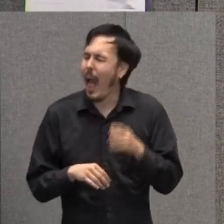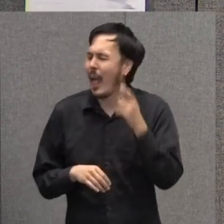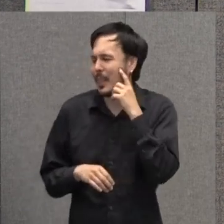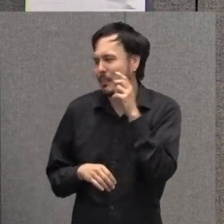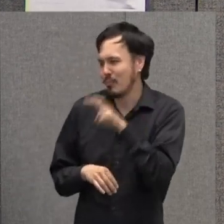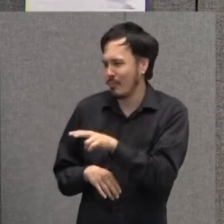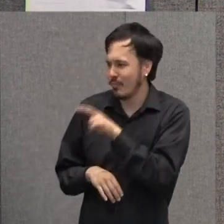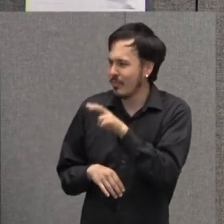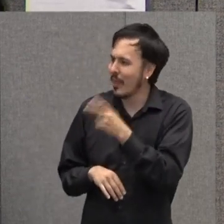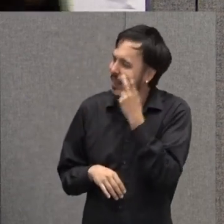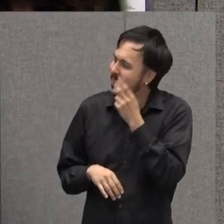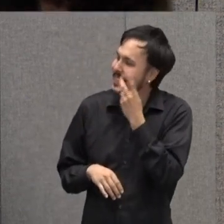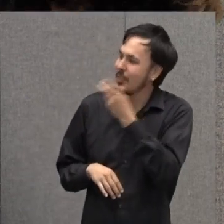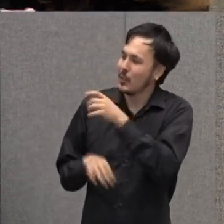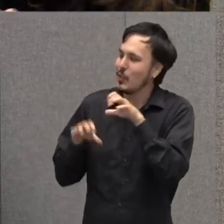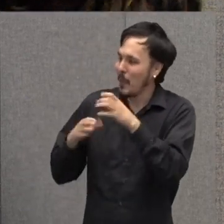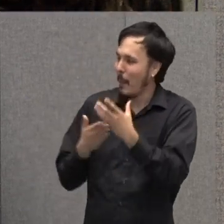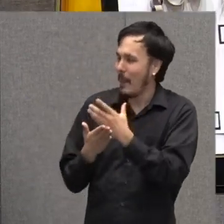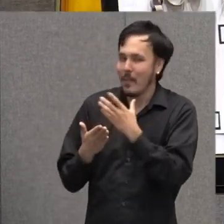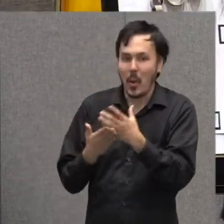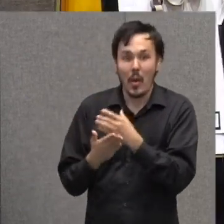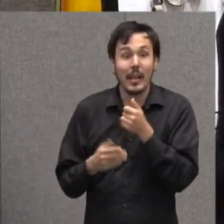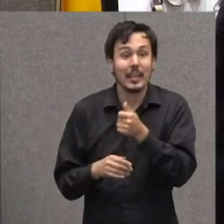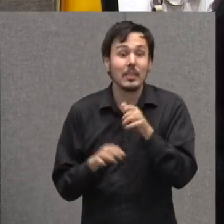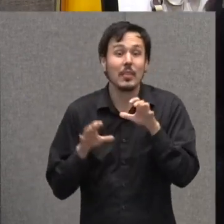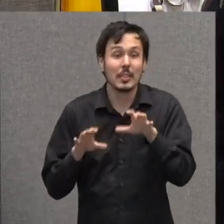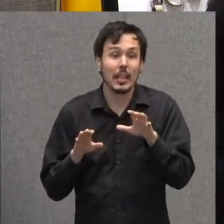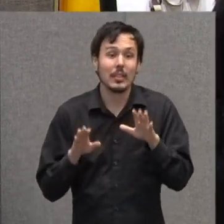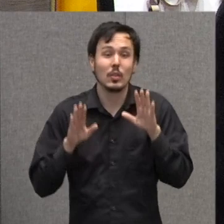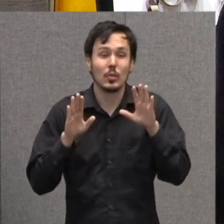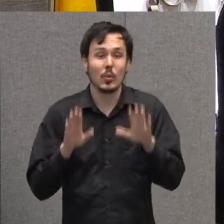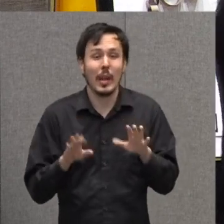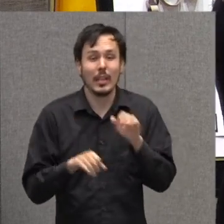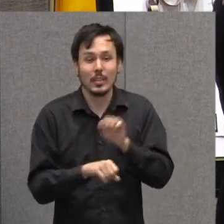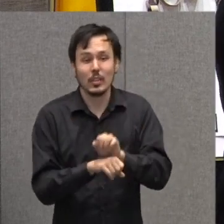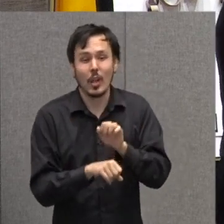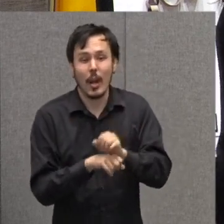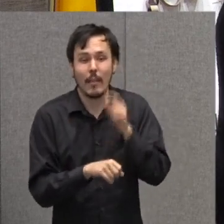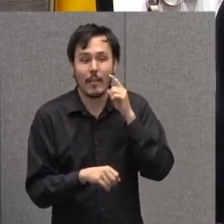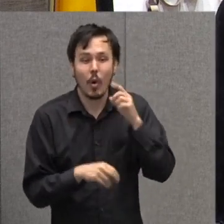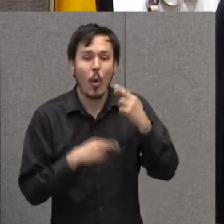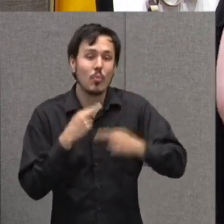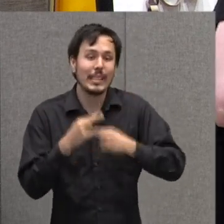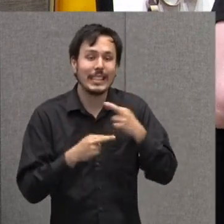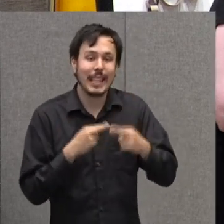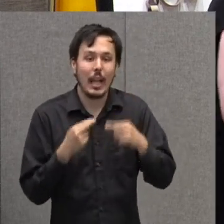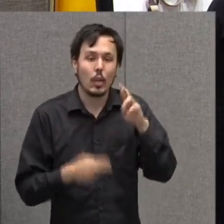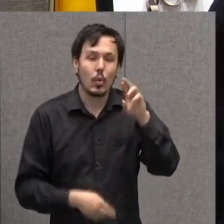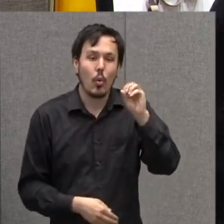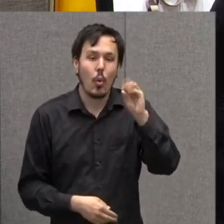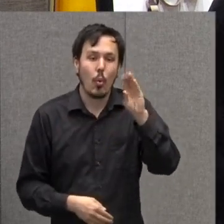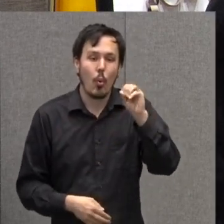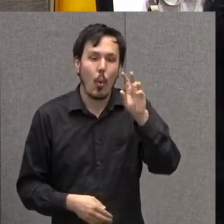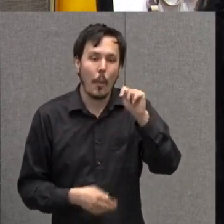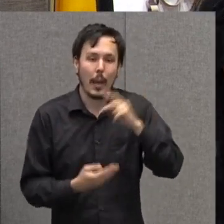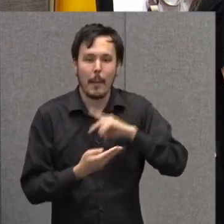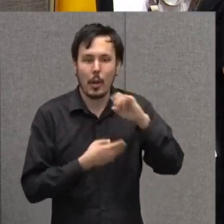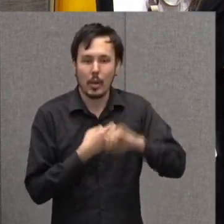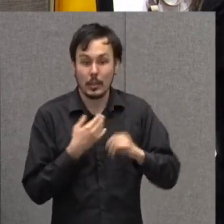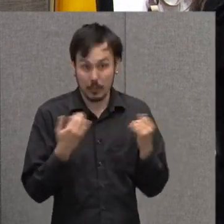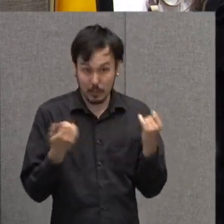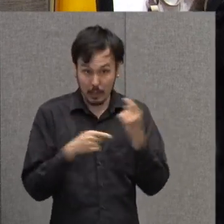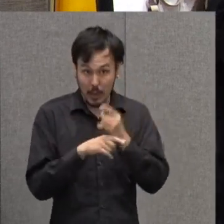that, because I've seen you do it. And she does a wonderful recycled robot project. So what we are going to be doing today is we are going